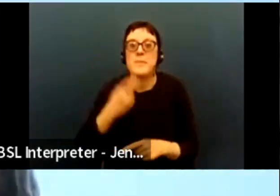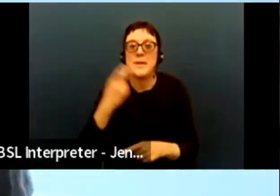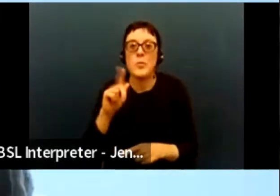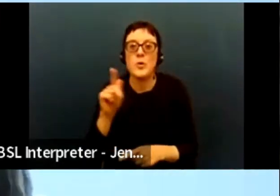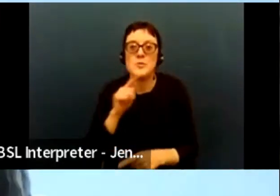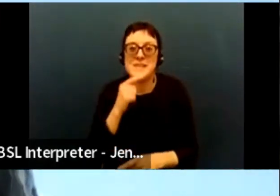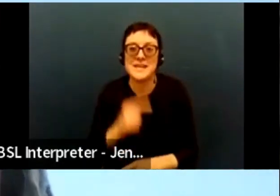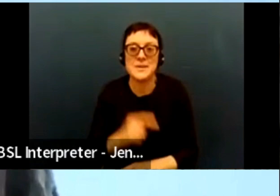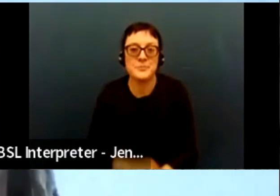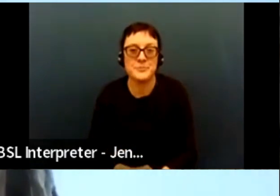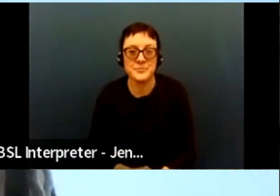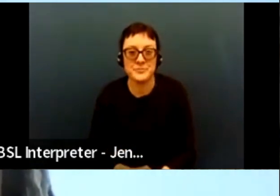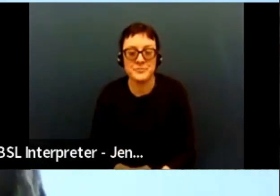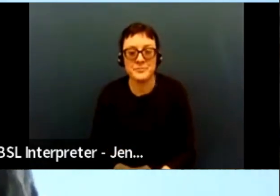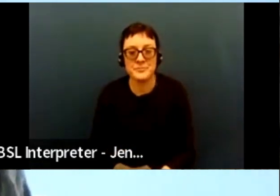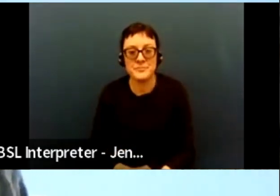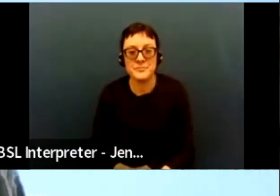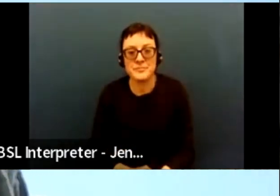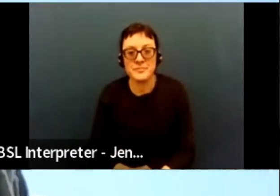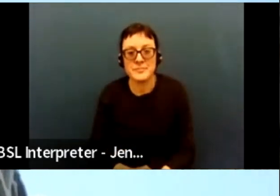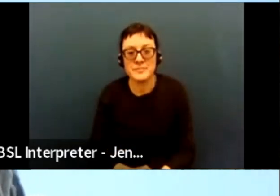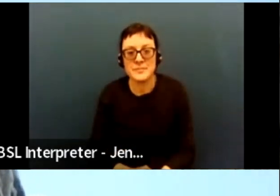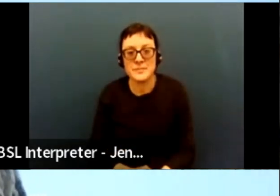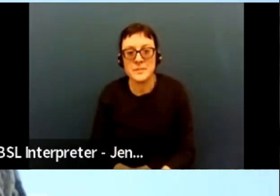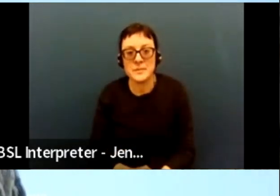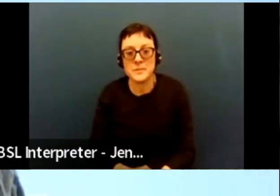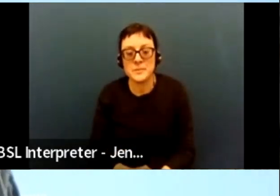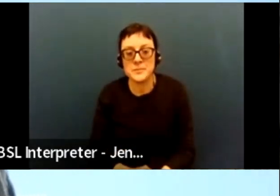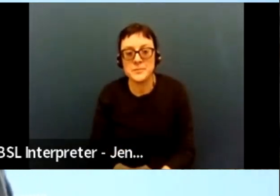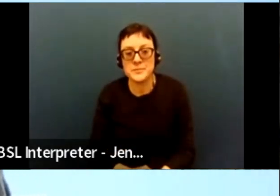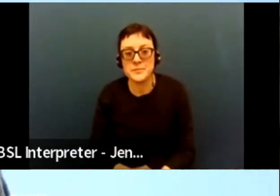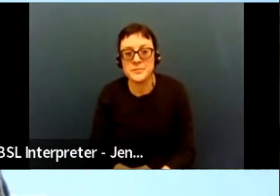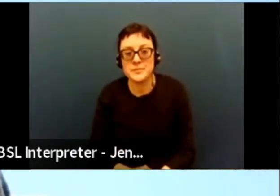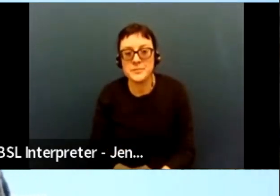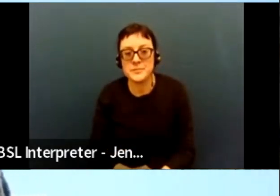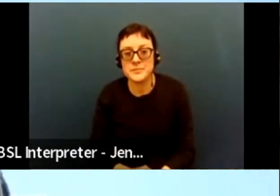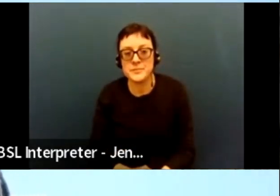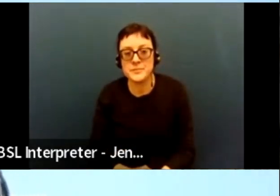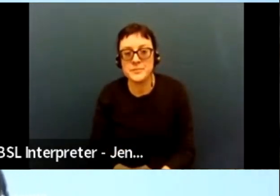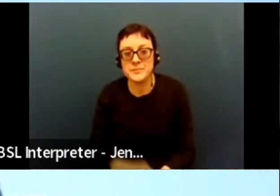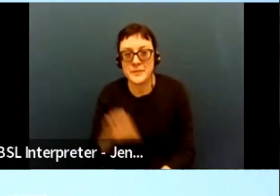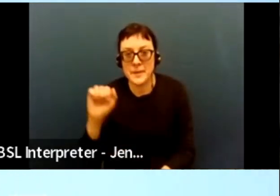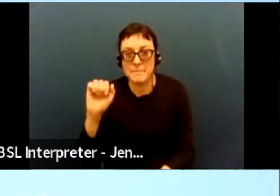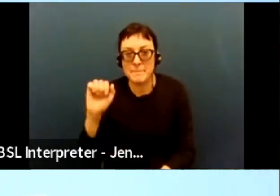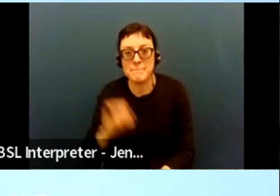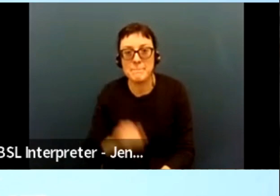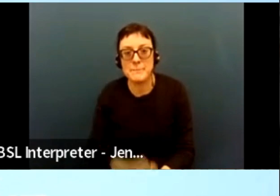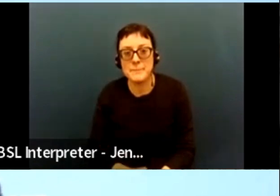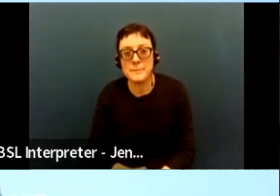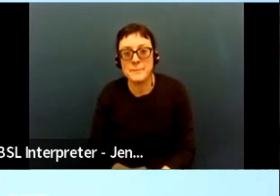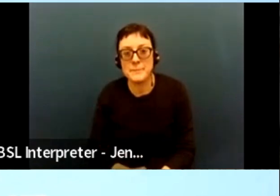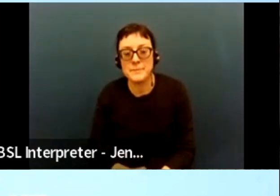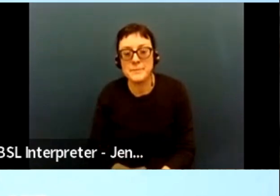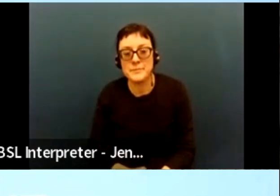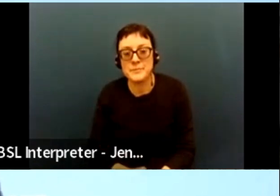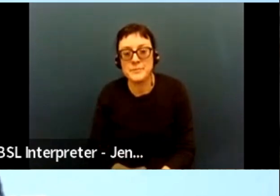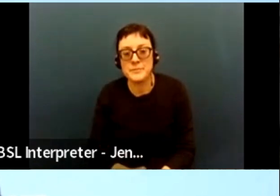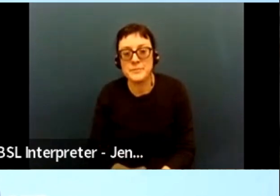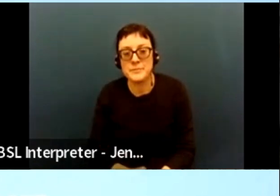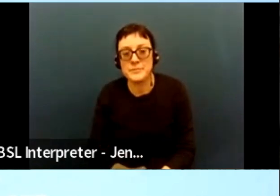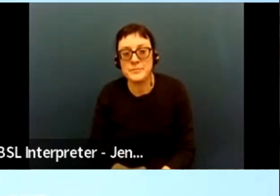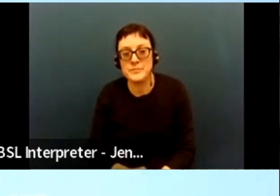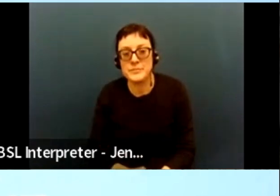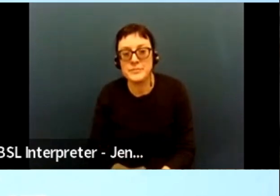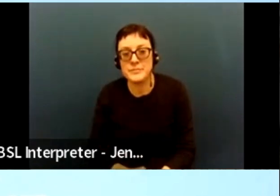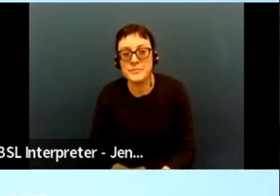So what's being said here is this idea that I think you heard me saying, but that often